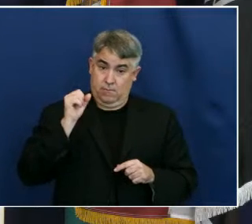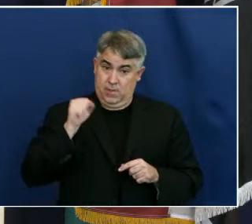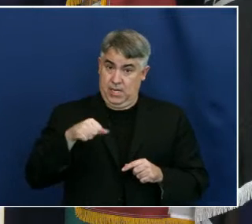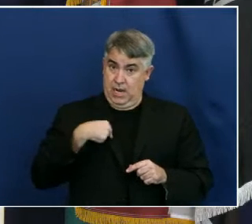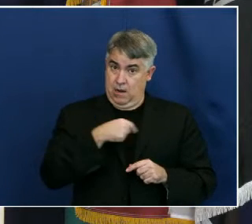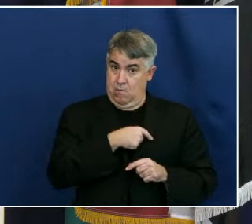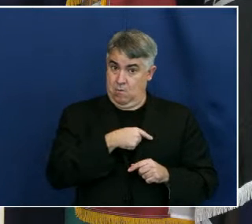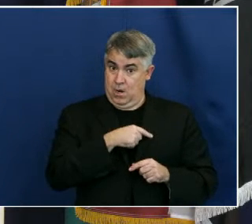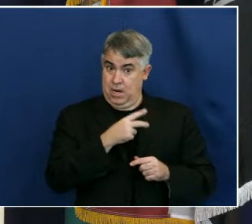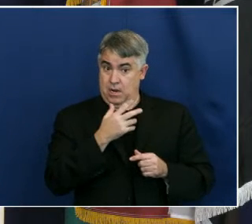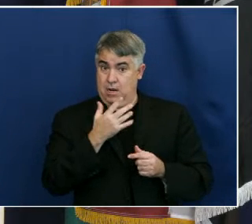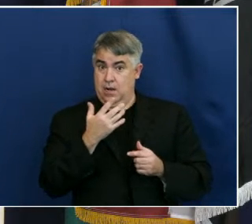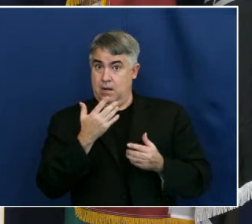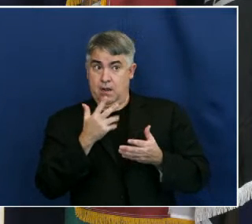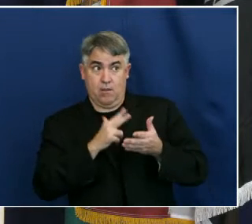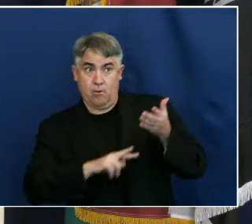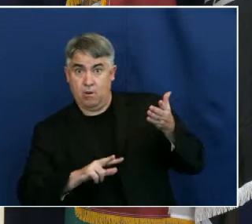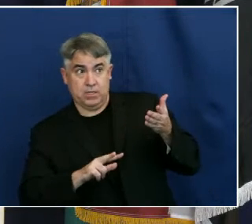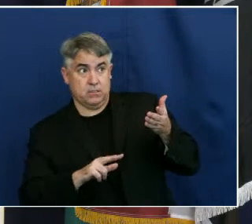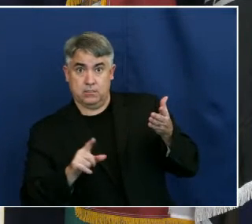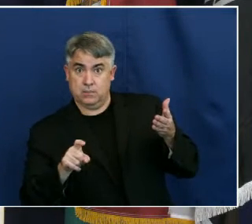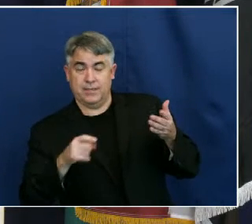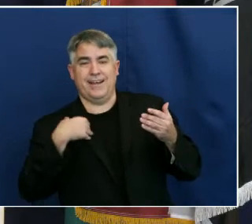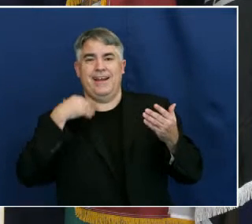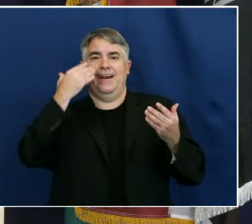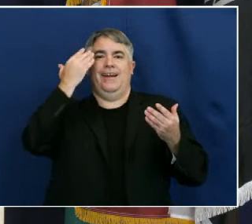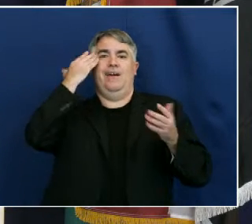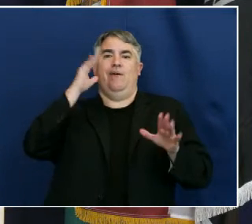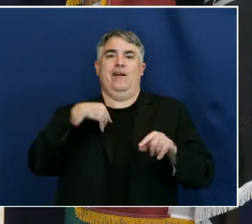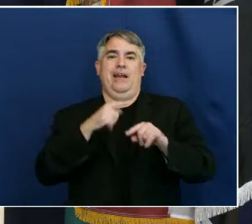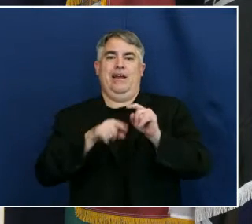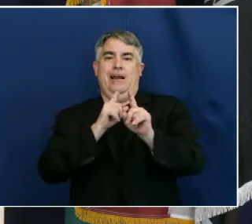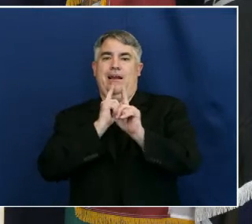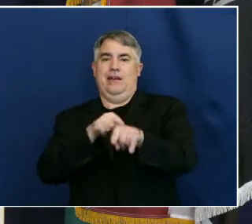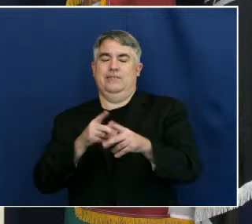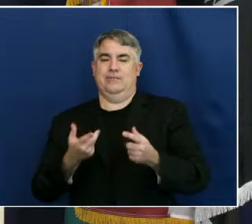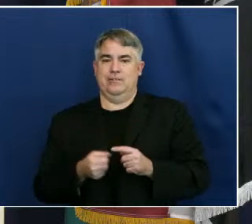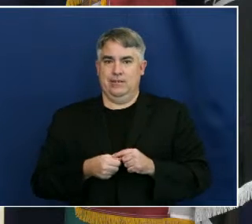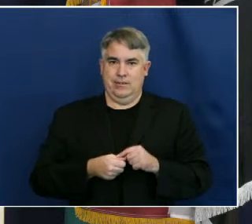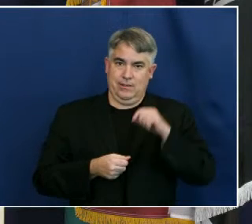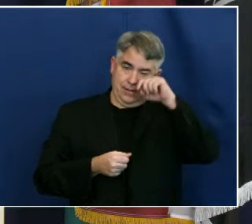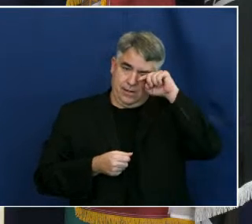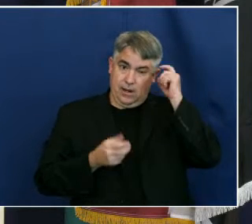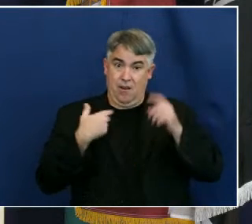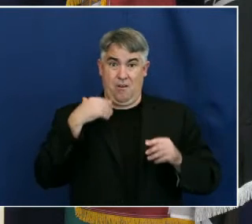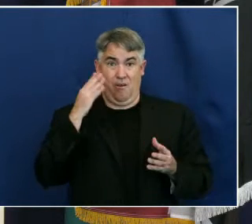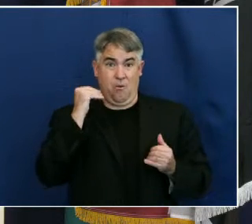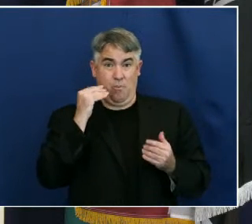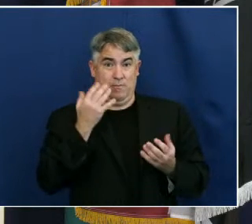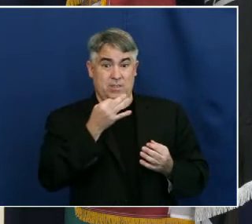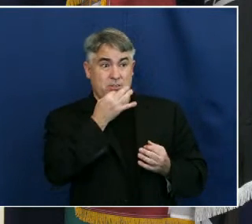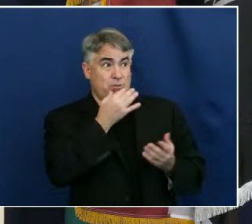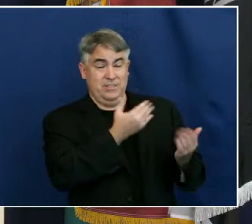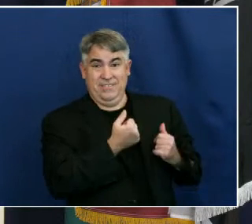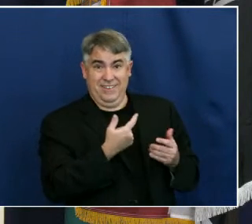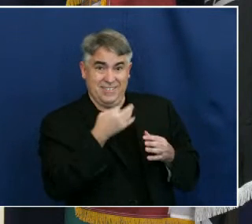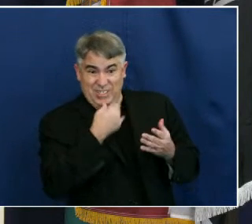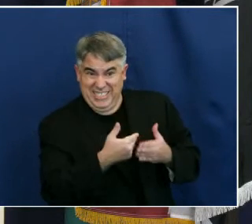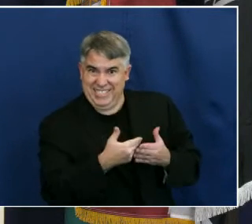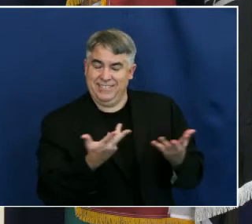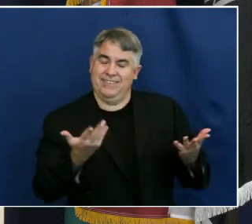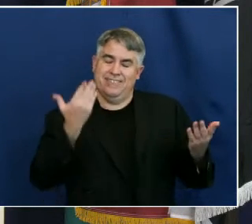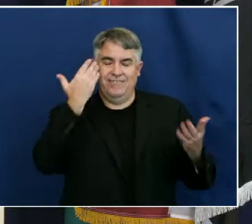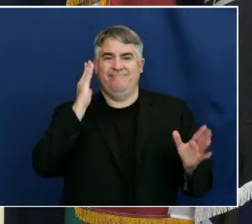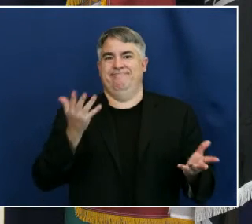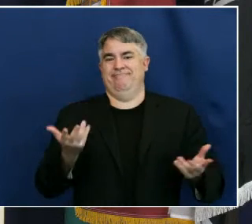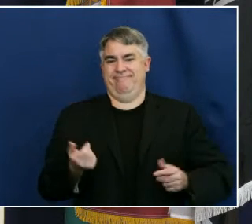ahead. We're lucky and happy if we get a 3-day look ahead for what's coming. And so, but